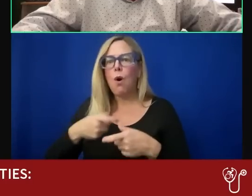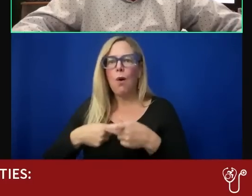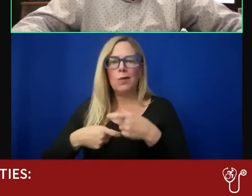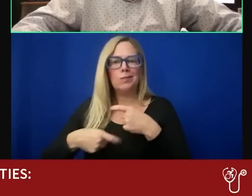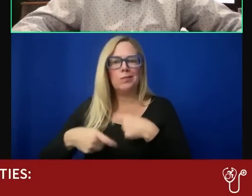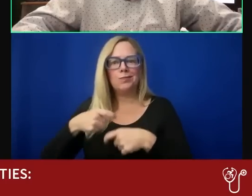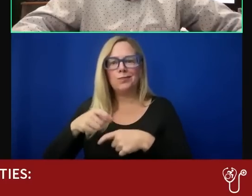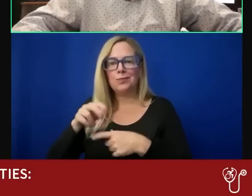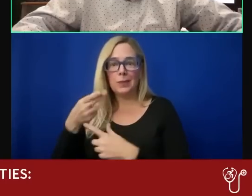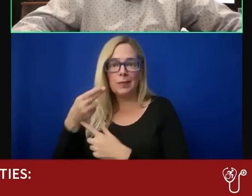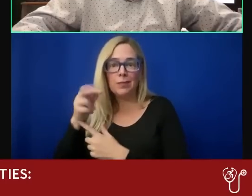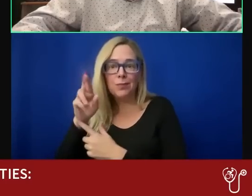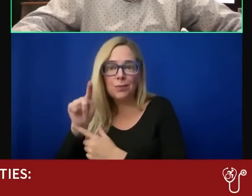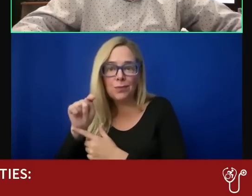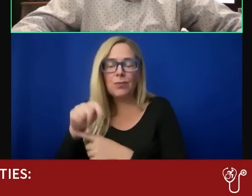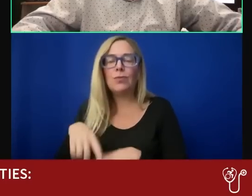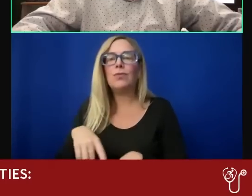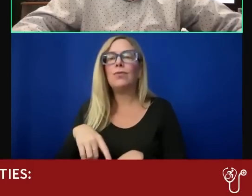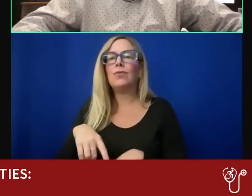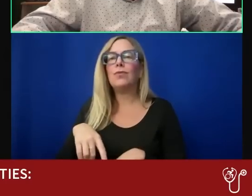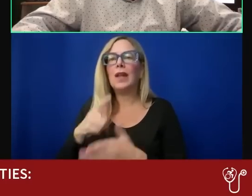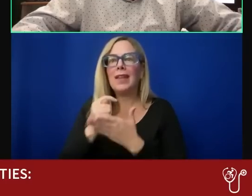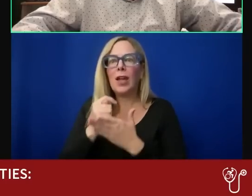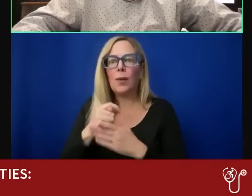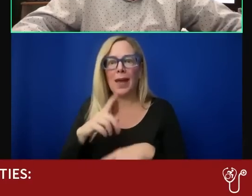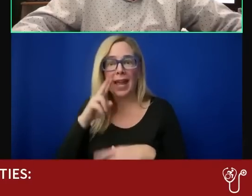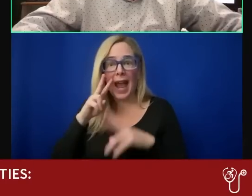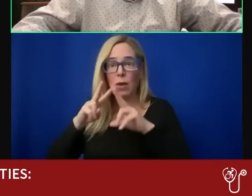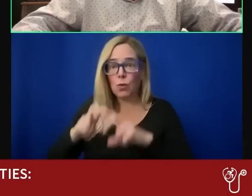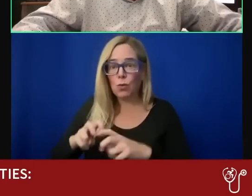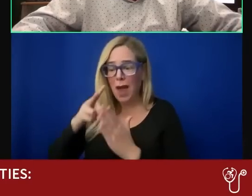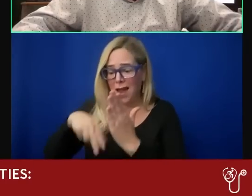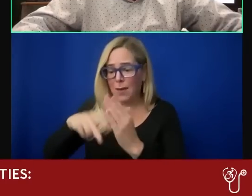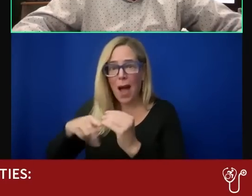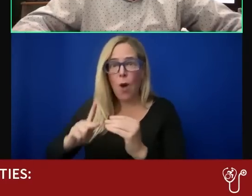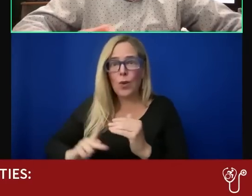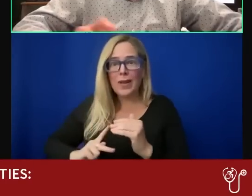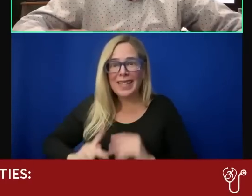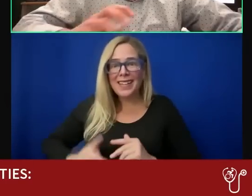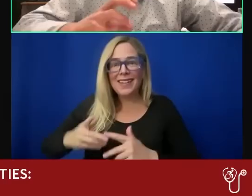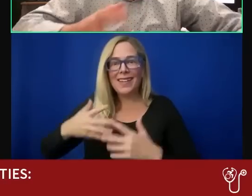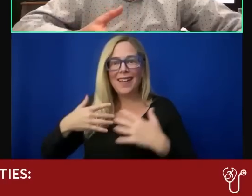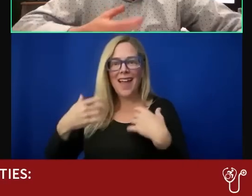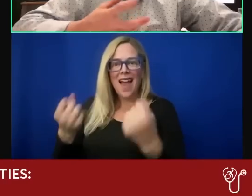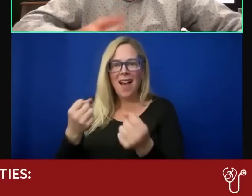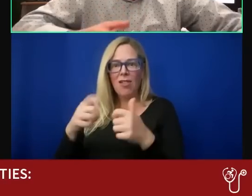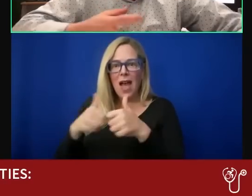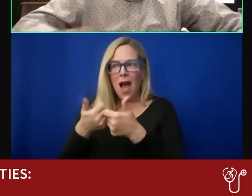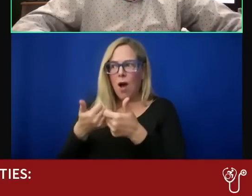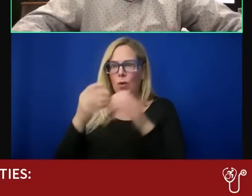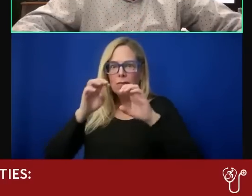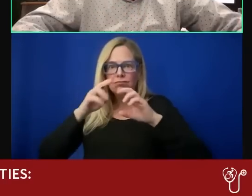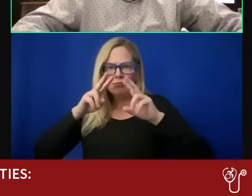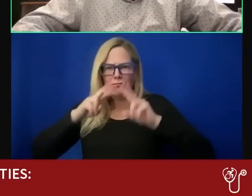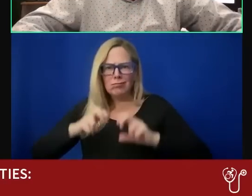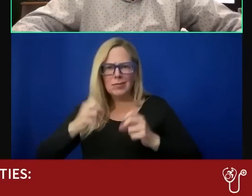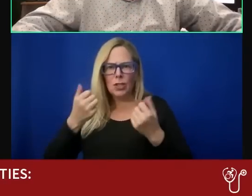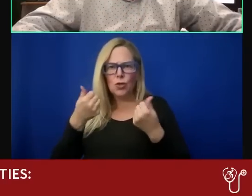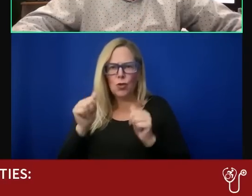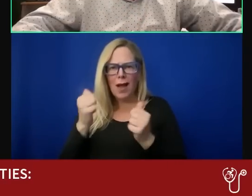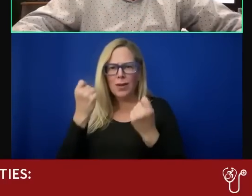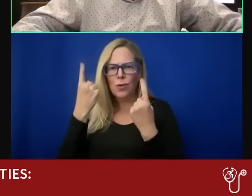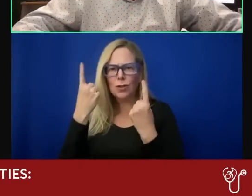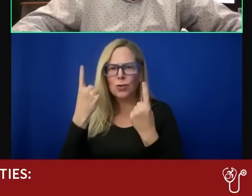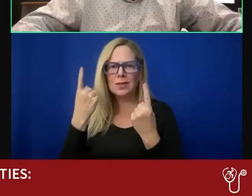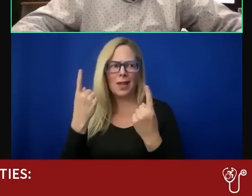articles about kidney health and how we evaluate kidney function, and tried to kind of understand, where do trans